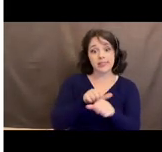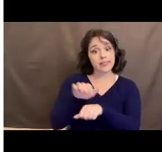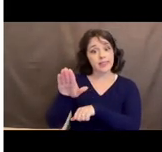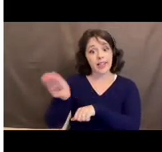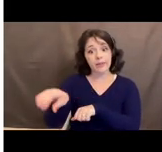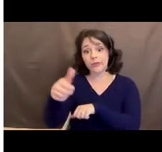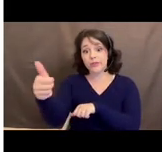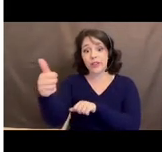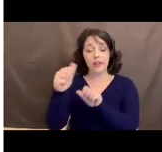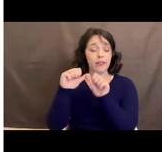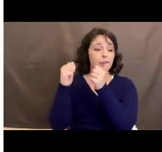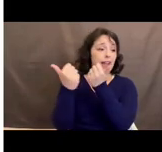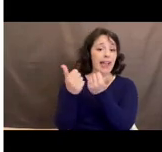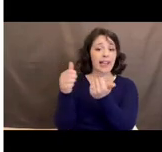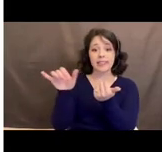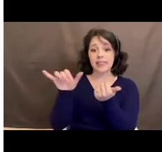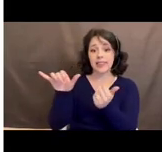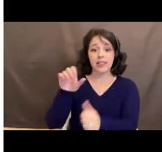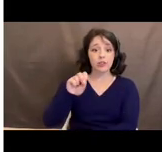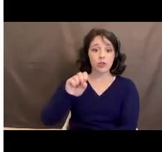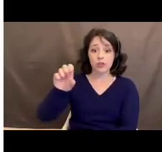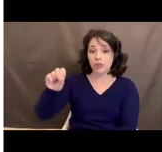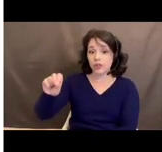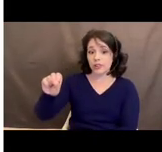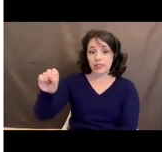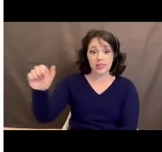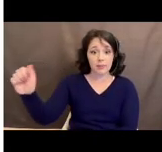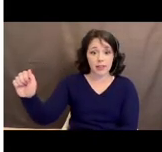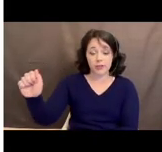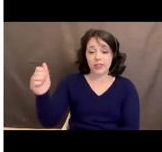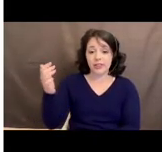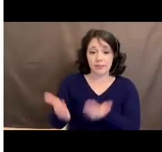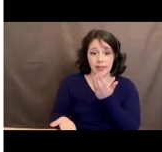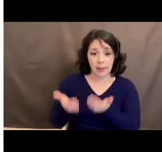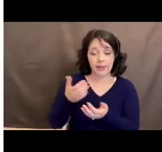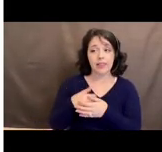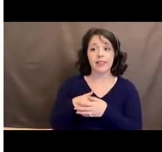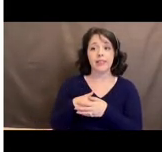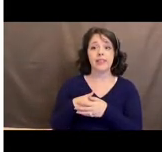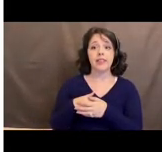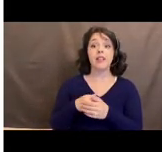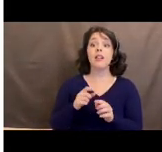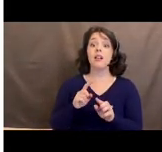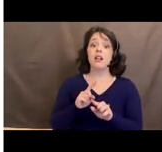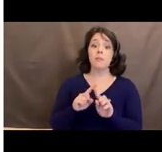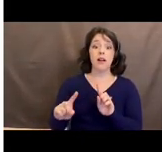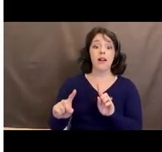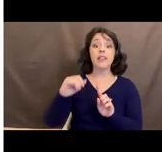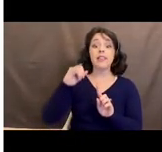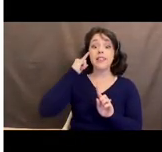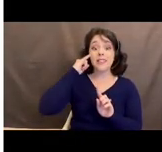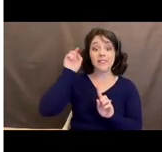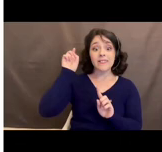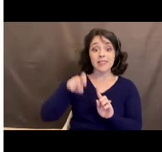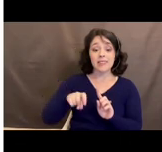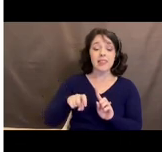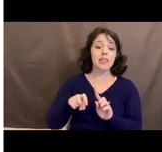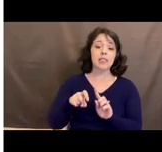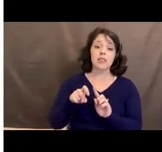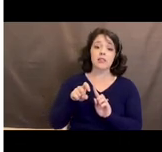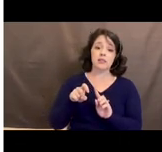like the Social Security Administration or more. And organizations that need customized reports can work directly with